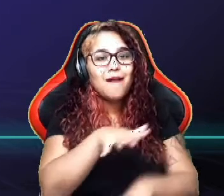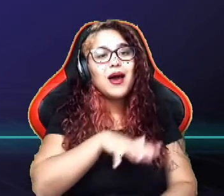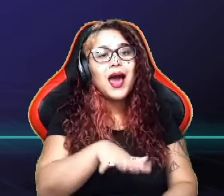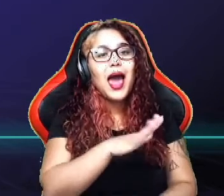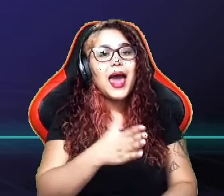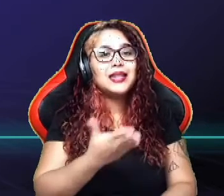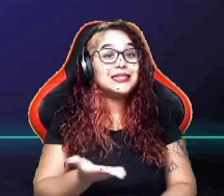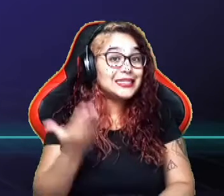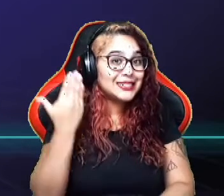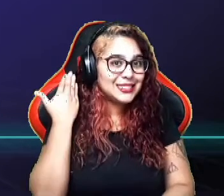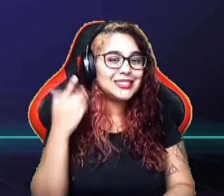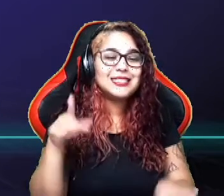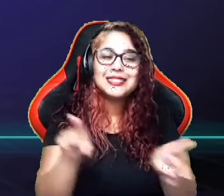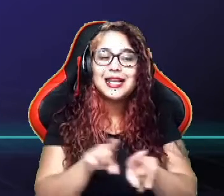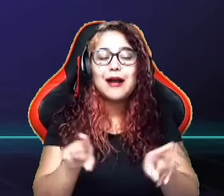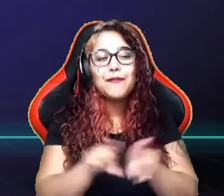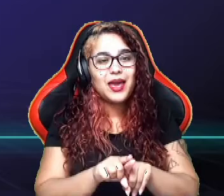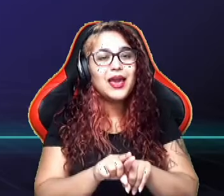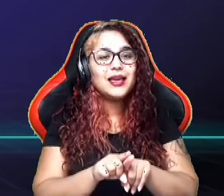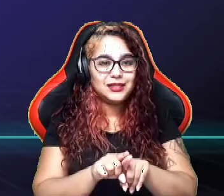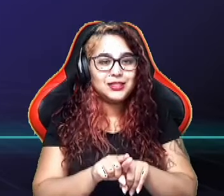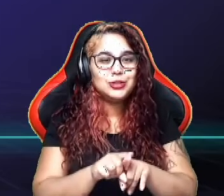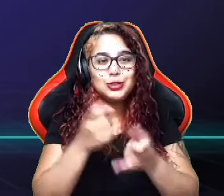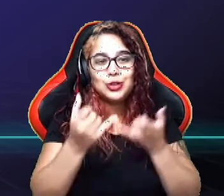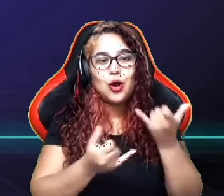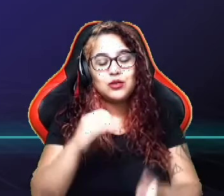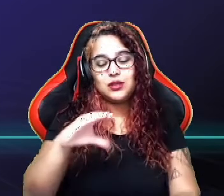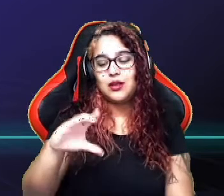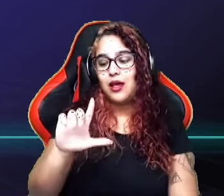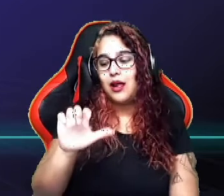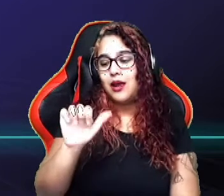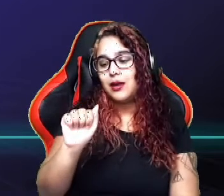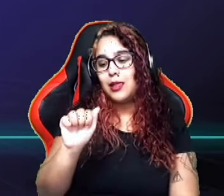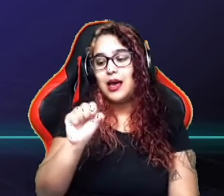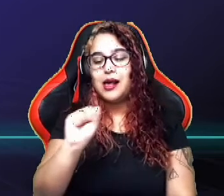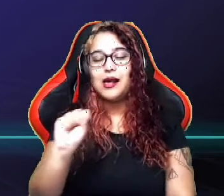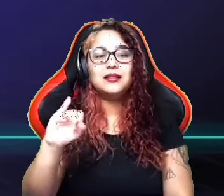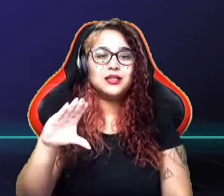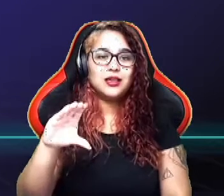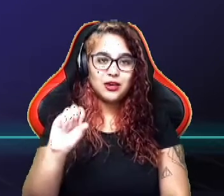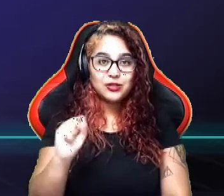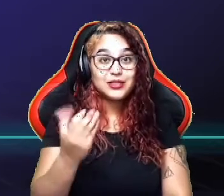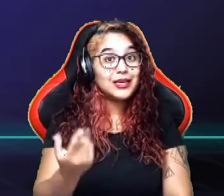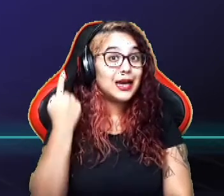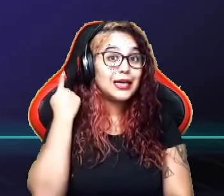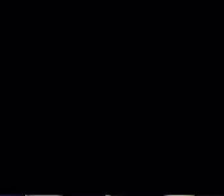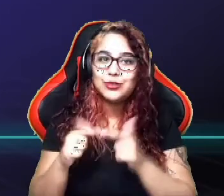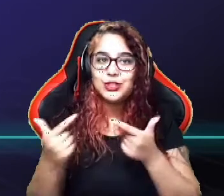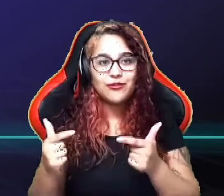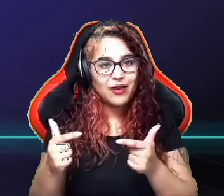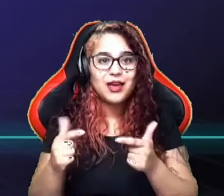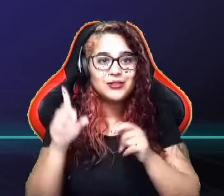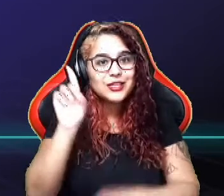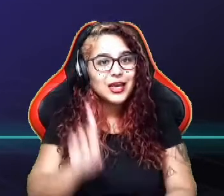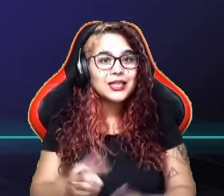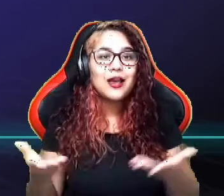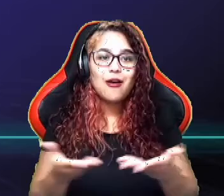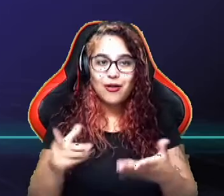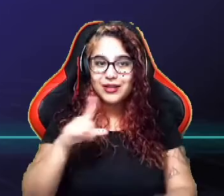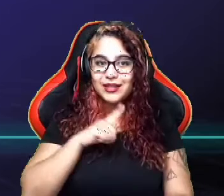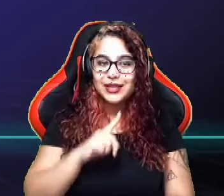And Mark is going to be talking about that in a moment. So we were relaunching classic games. Right,